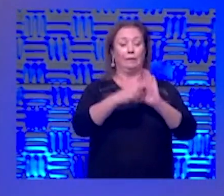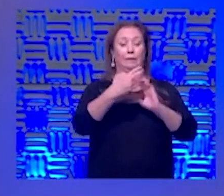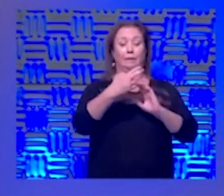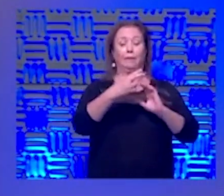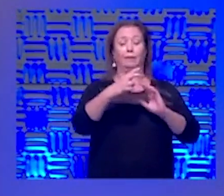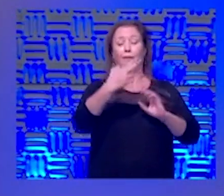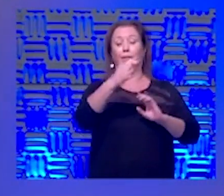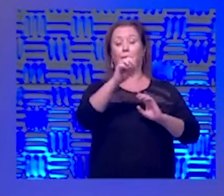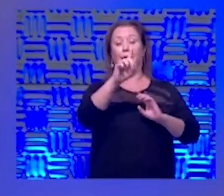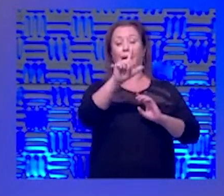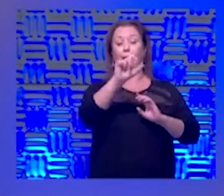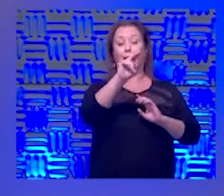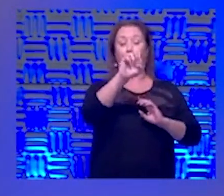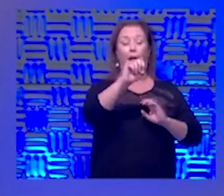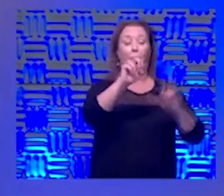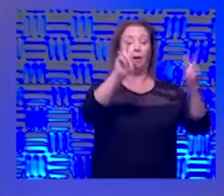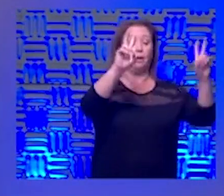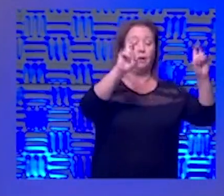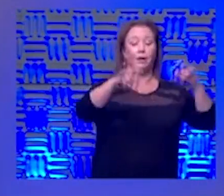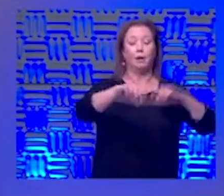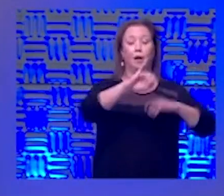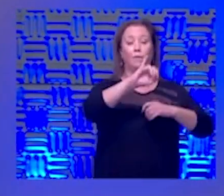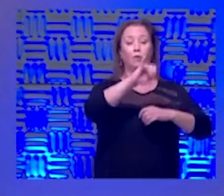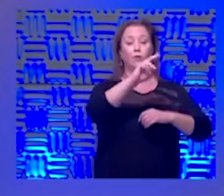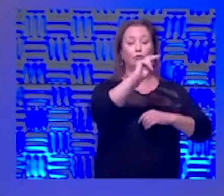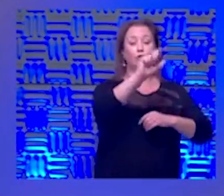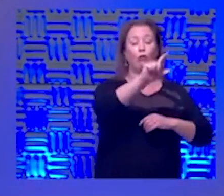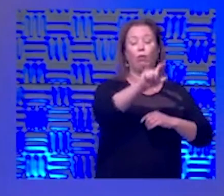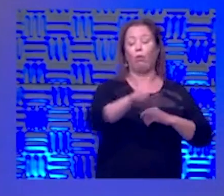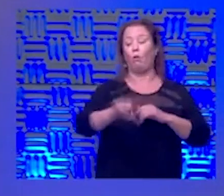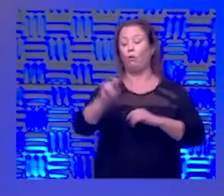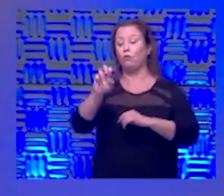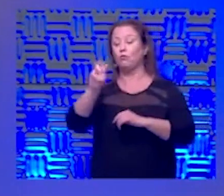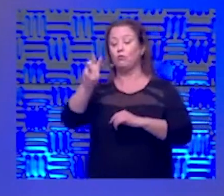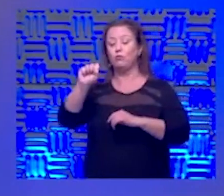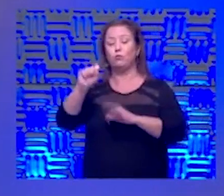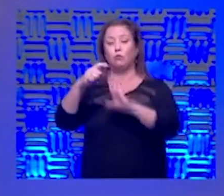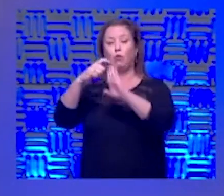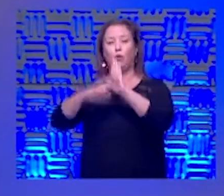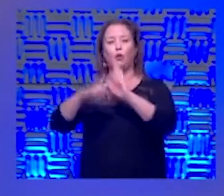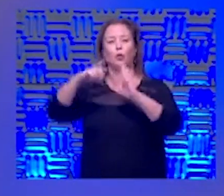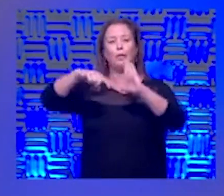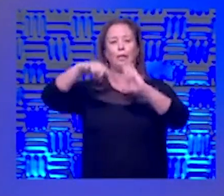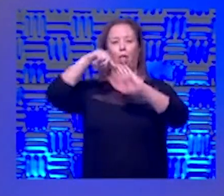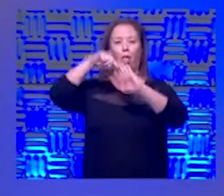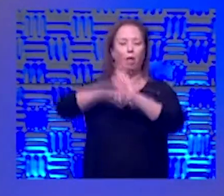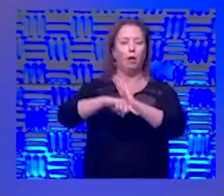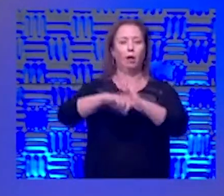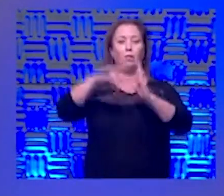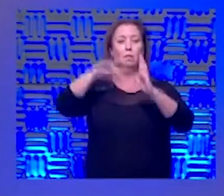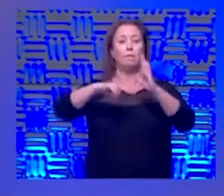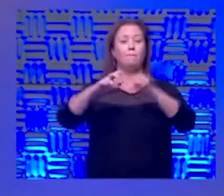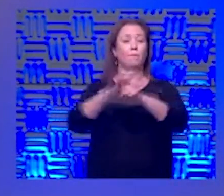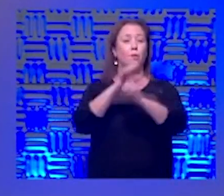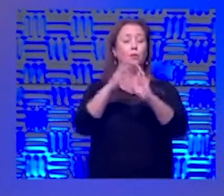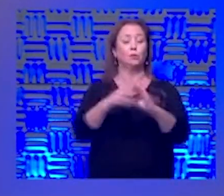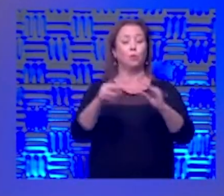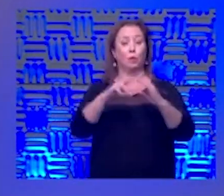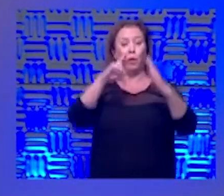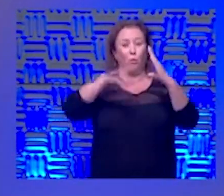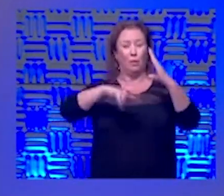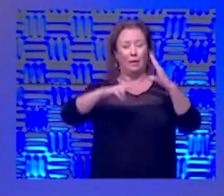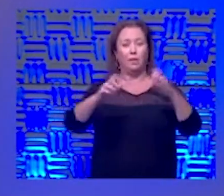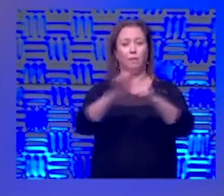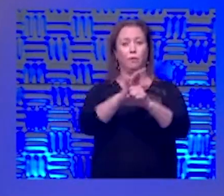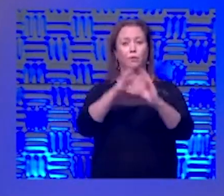the title of a journal article or whether it's a headline of a news article, we have to read deeper into the story. So if you read deeper into the story, you understand